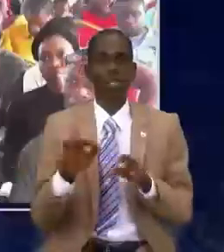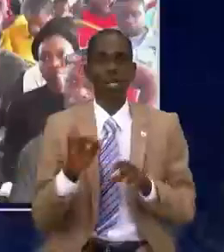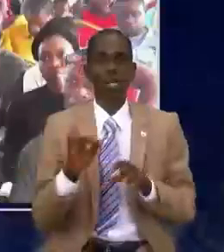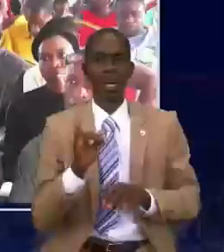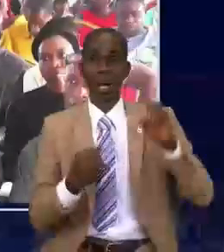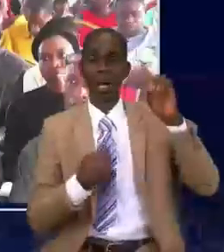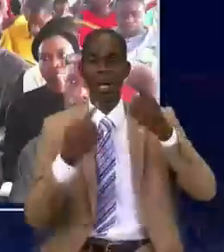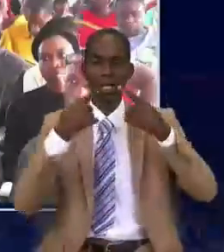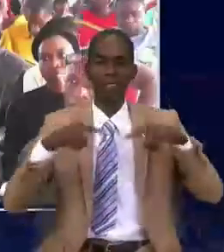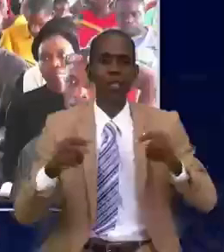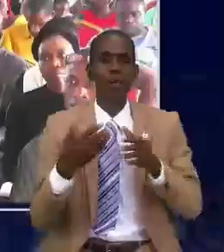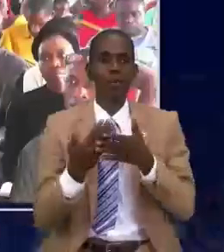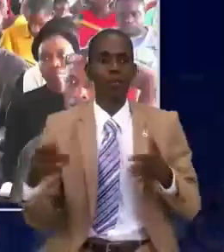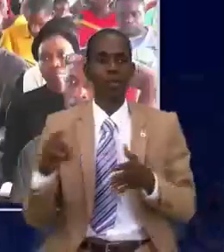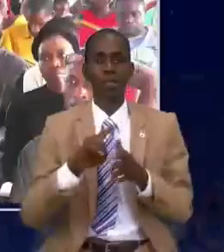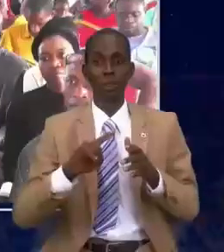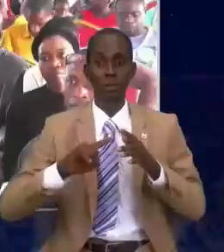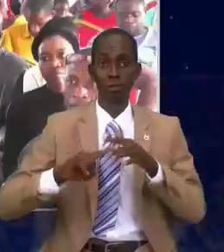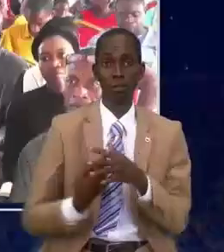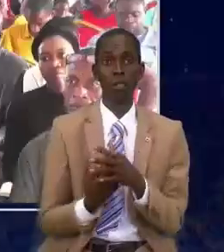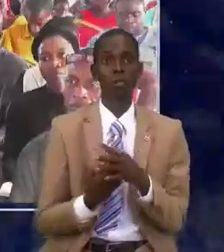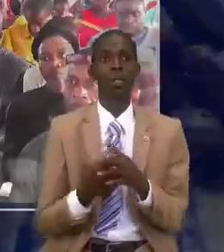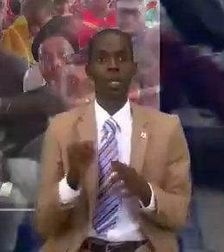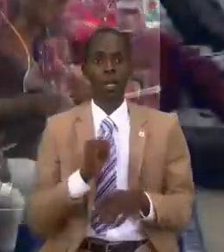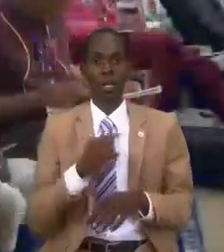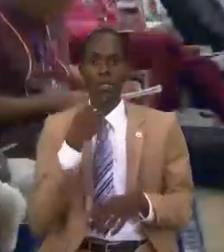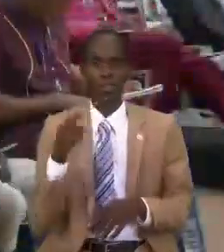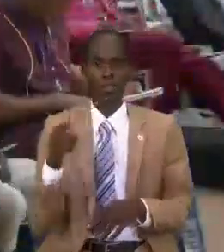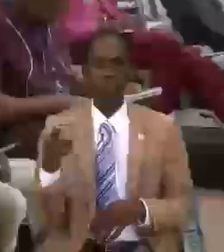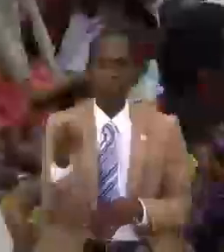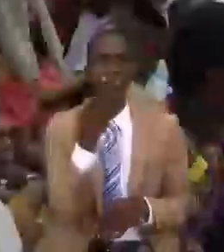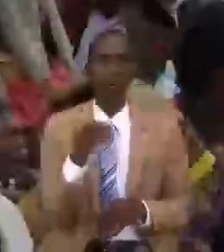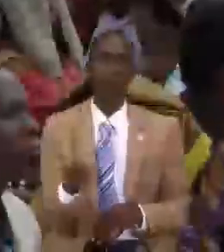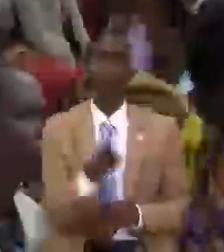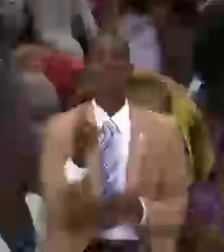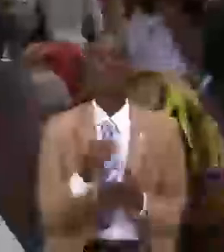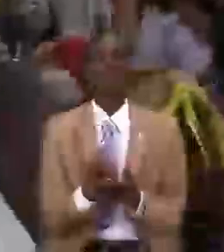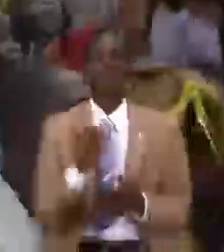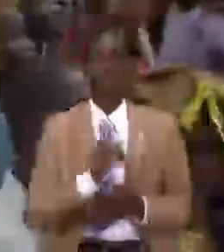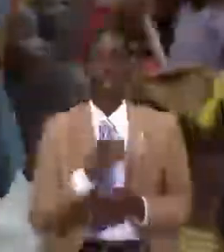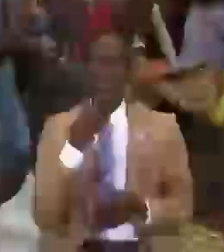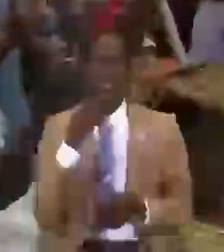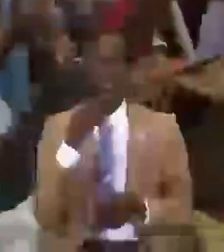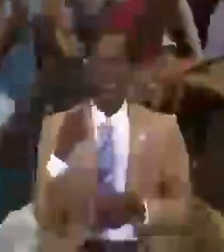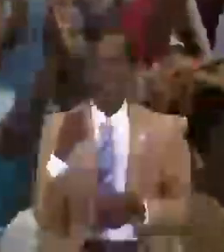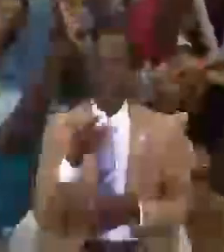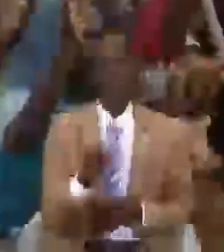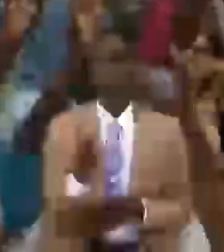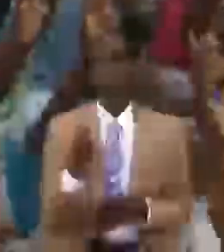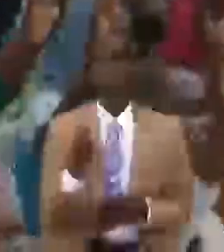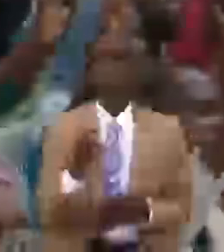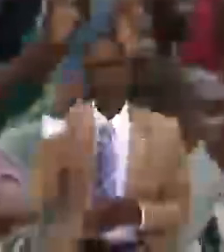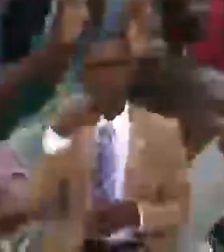you of them. I tell you of them. Where are you? I tell you of them. I say, where are